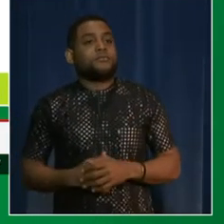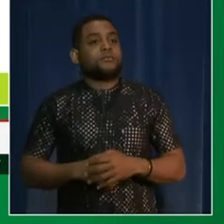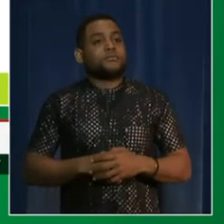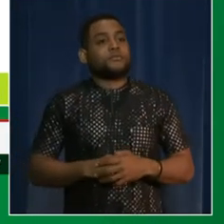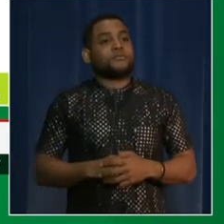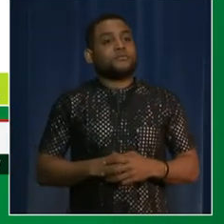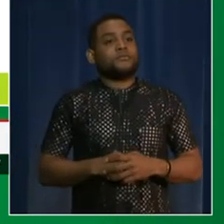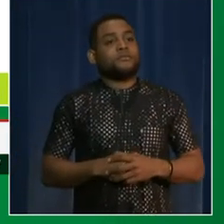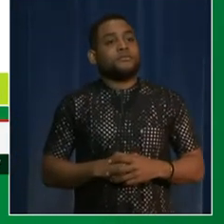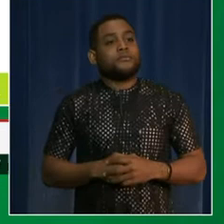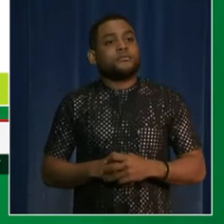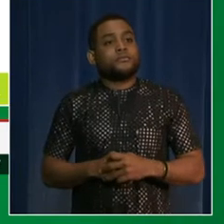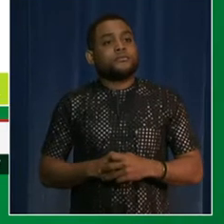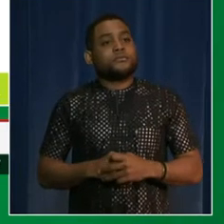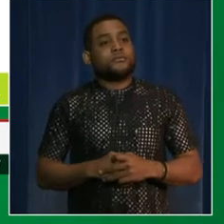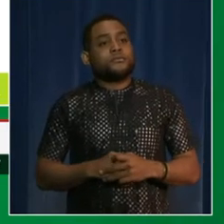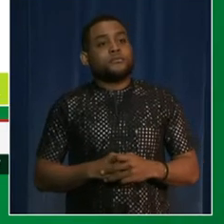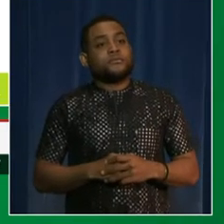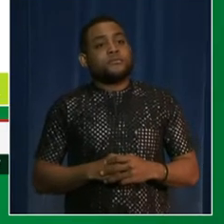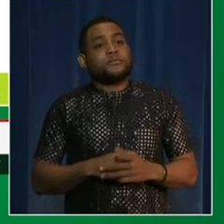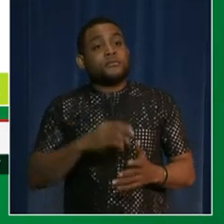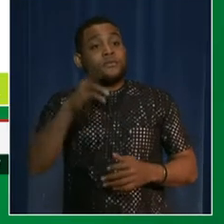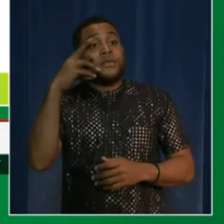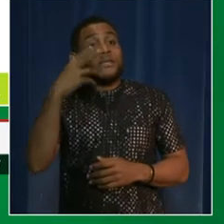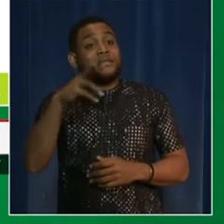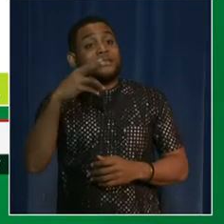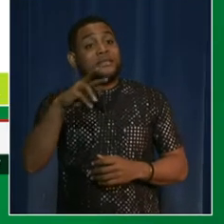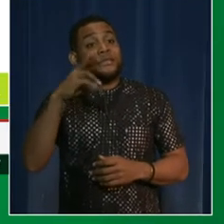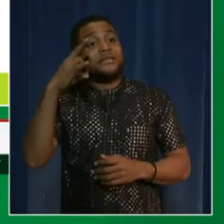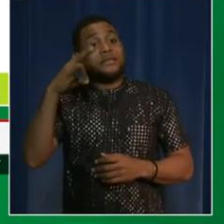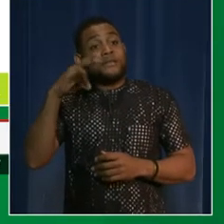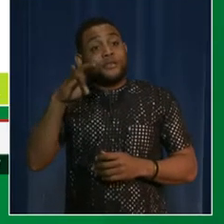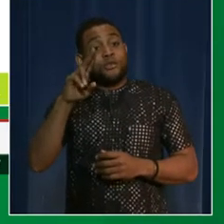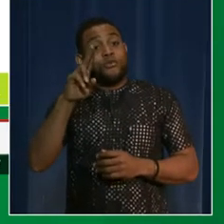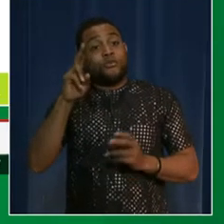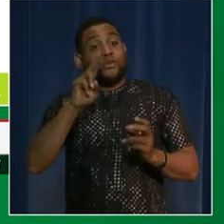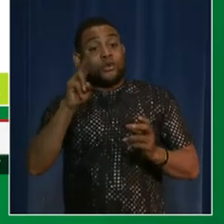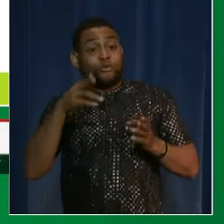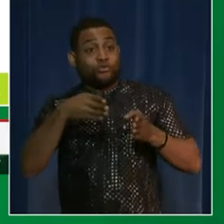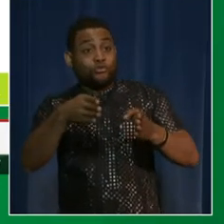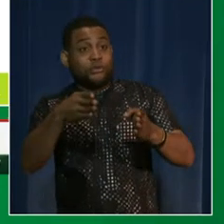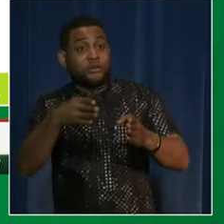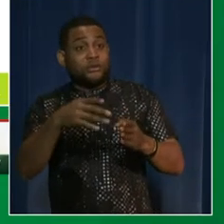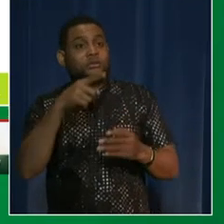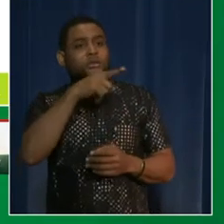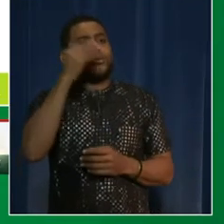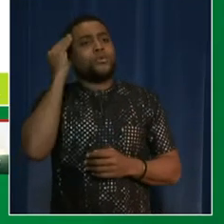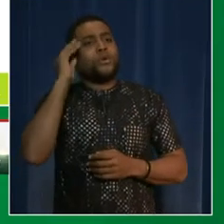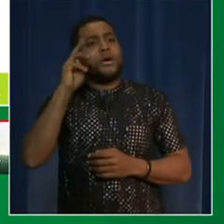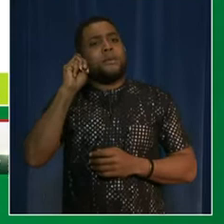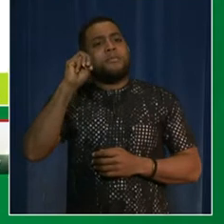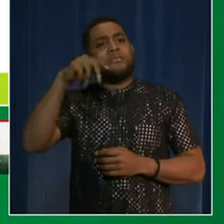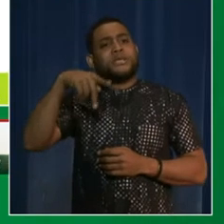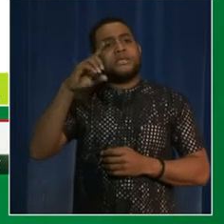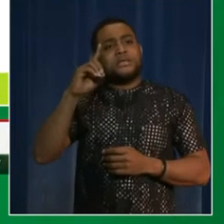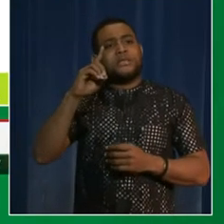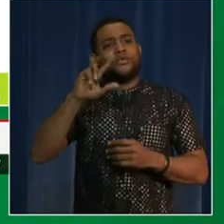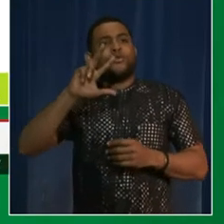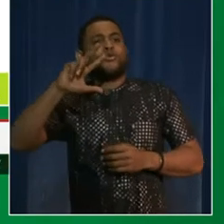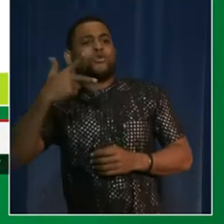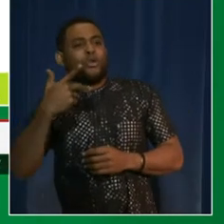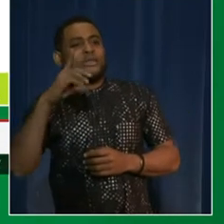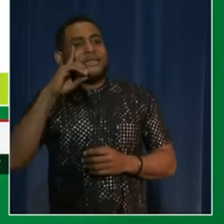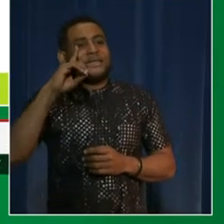Next, we have 1617 U Street, better known as the MPD 3rd District Headquarters